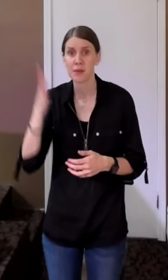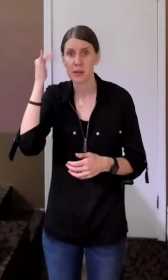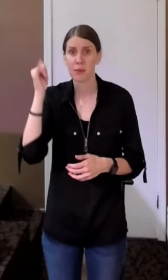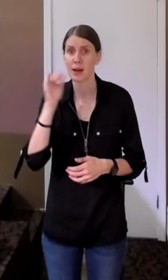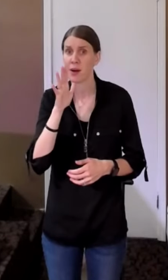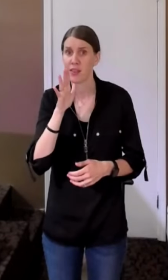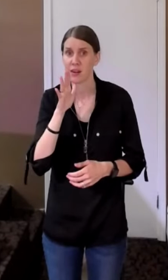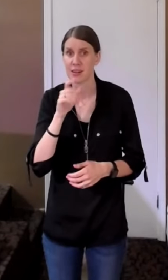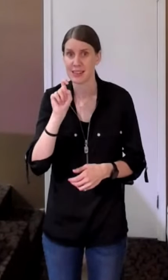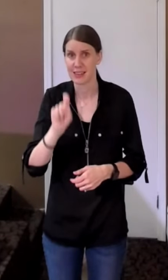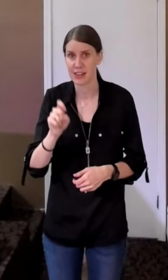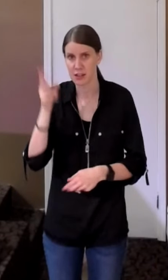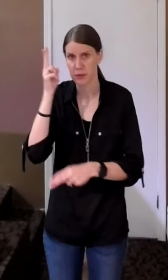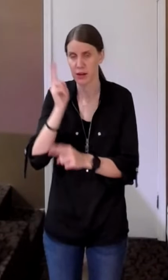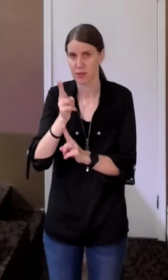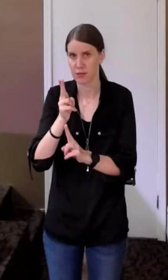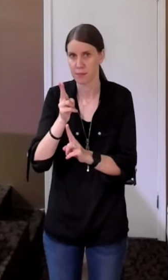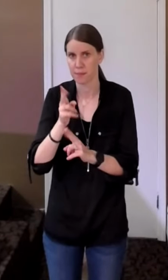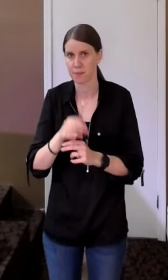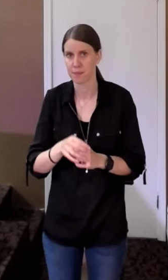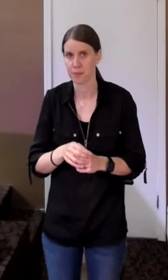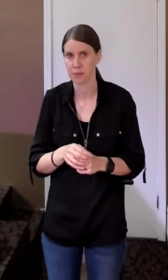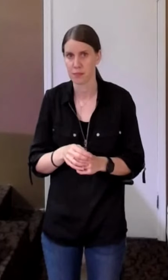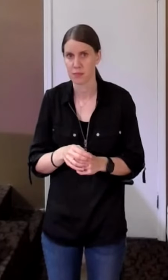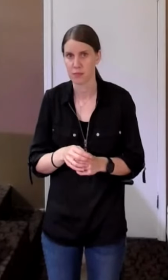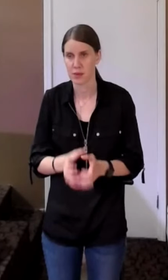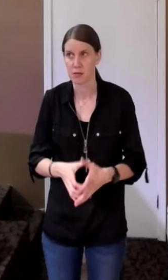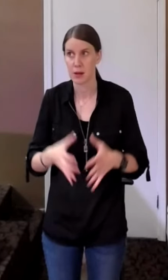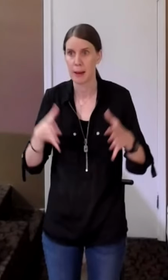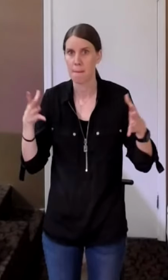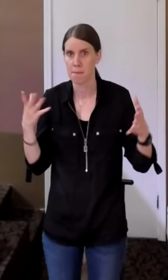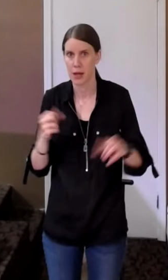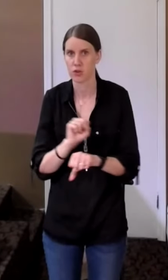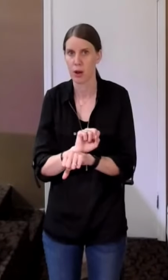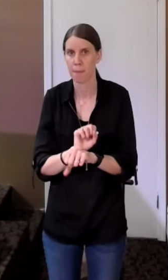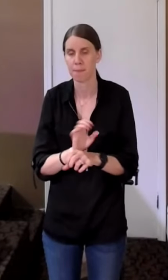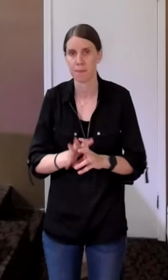motherhood needs to be honored. It's a huge job.